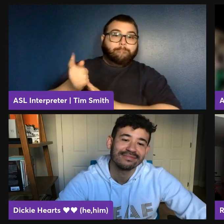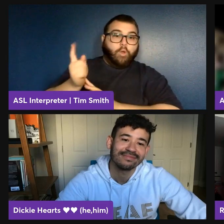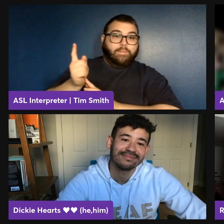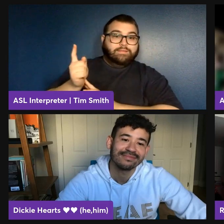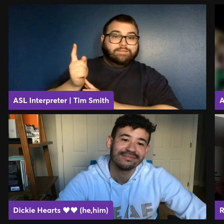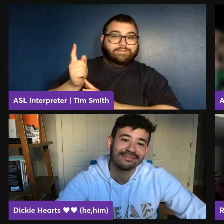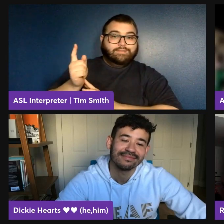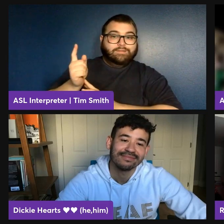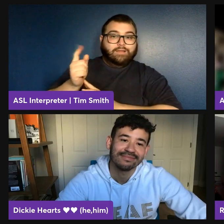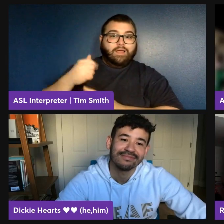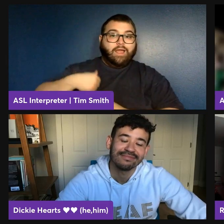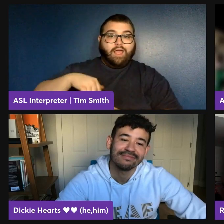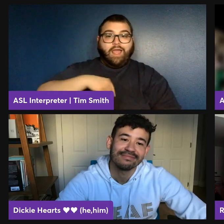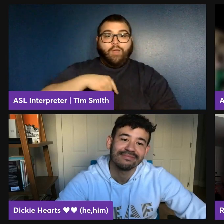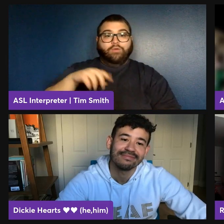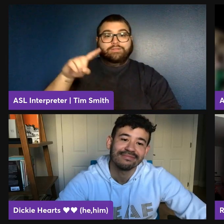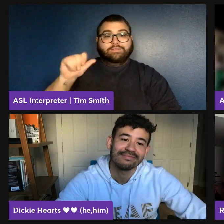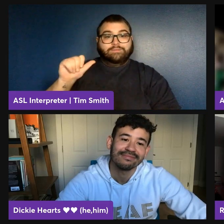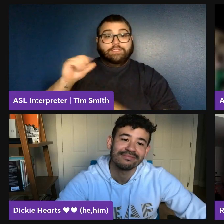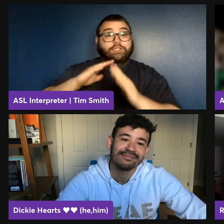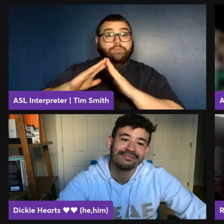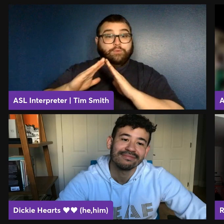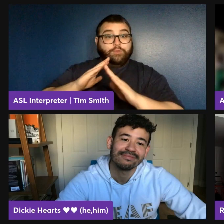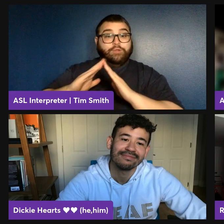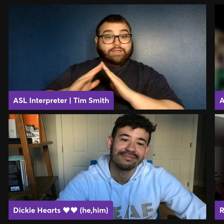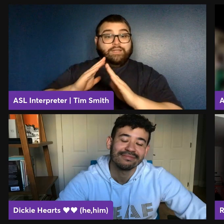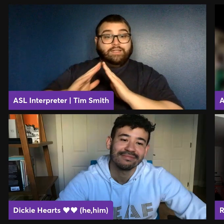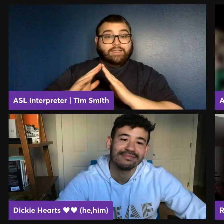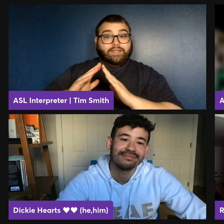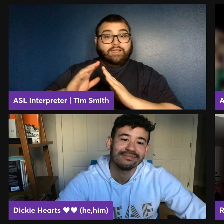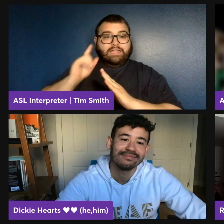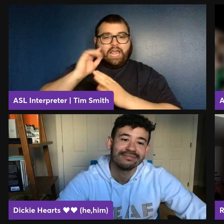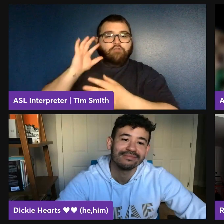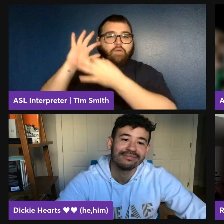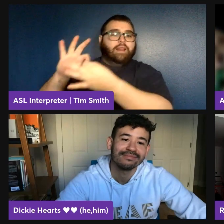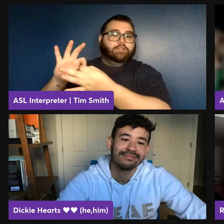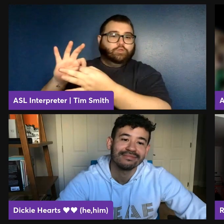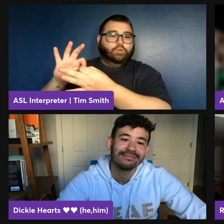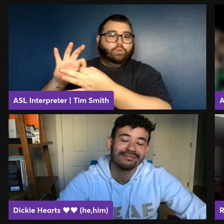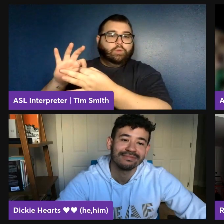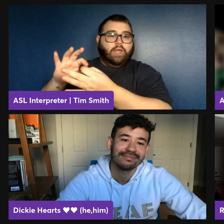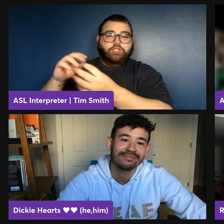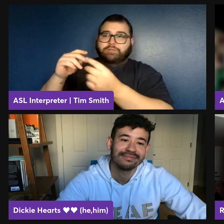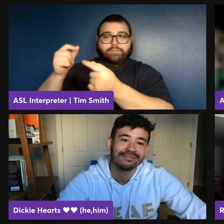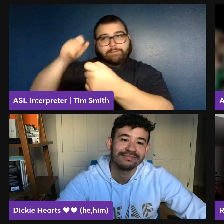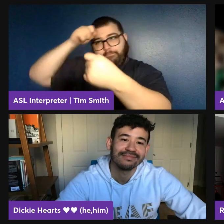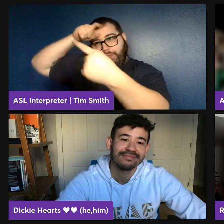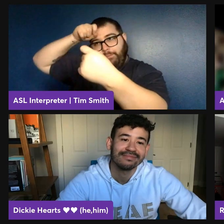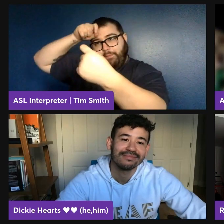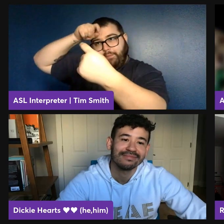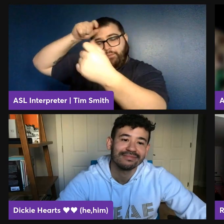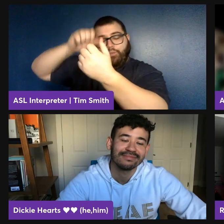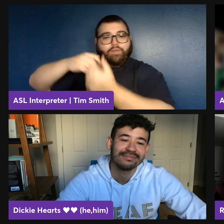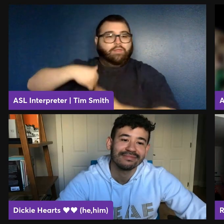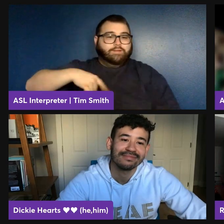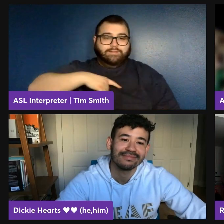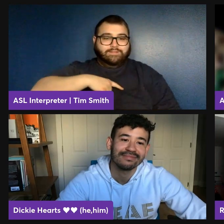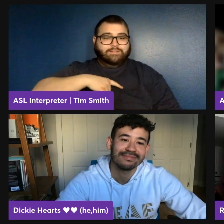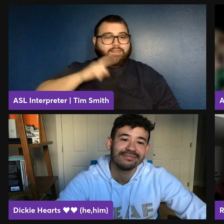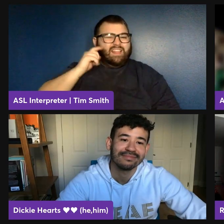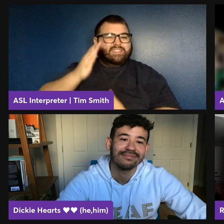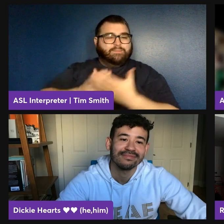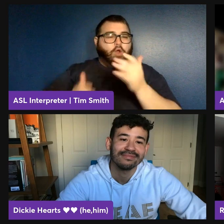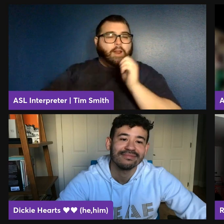our disability community are going to hopefully relate to and just be right there with us. I think that's the part I'm most excited